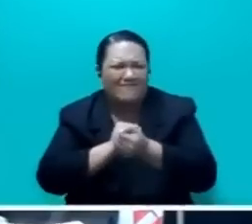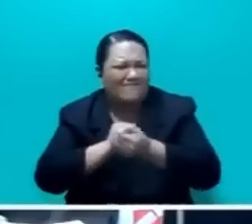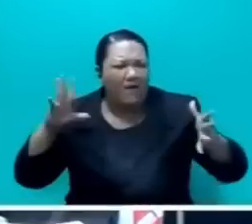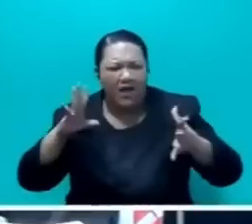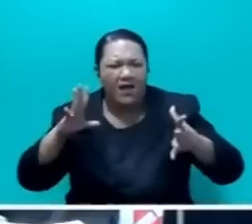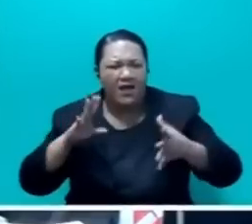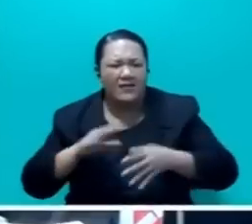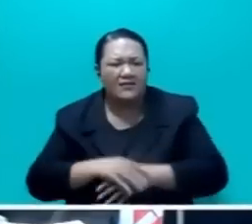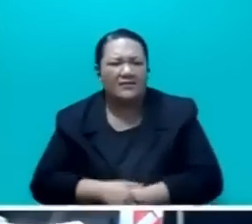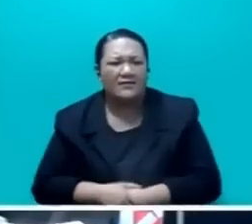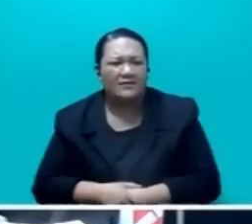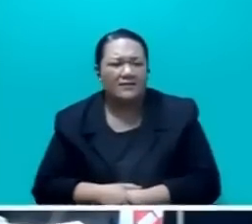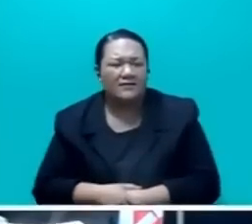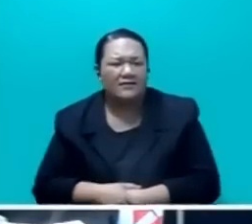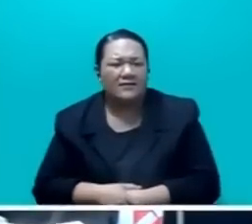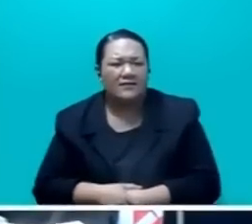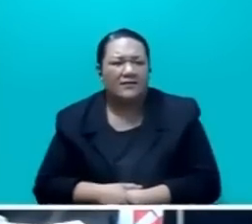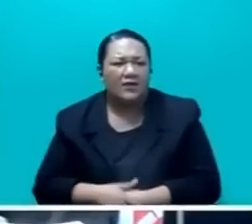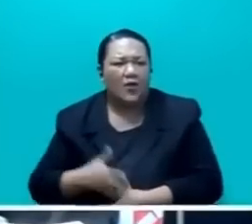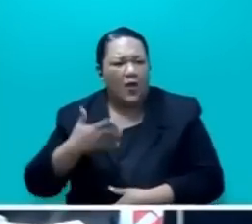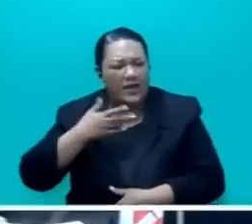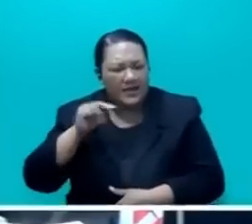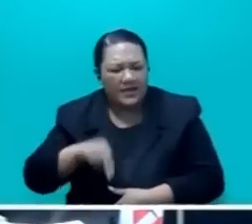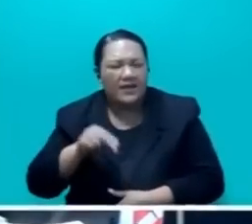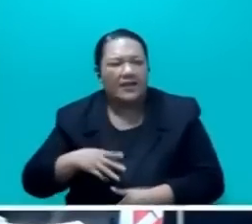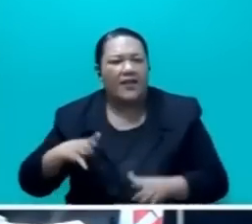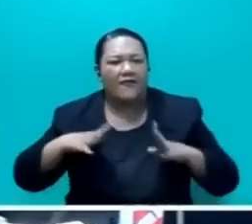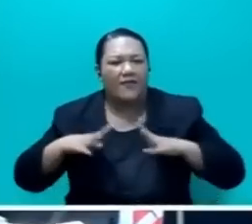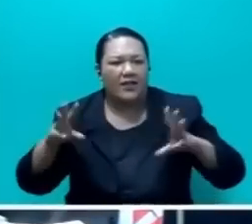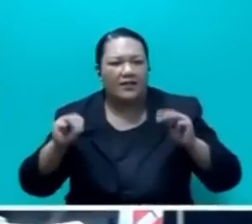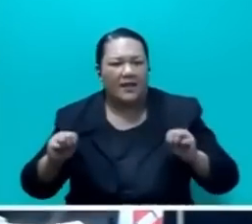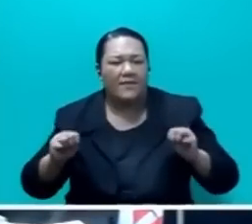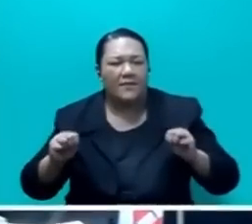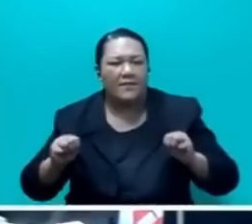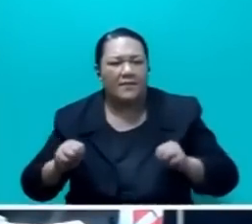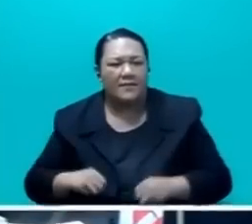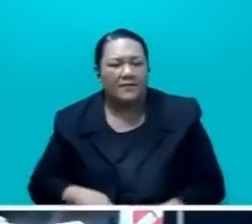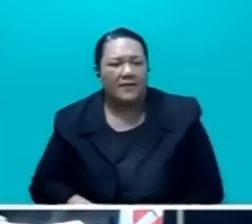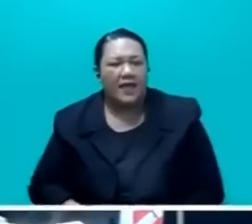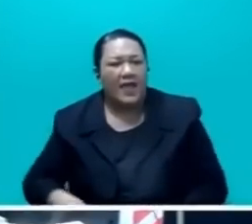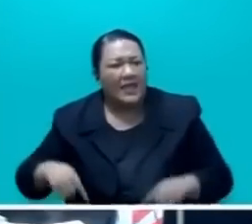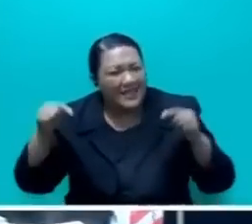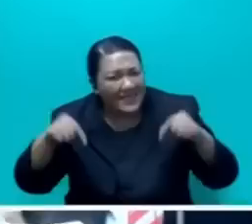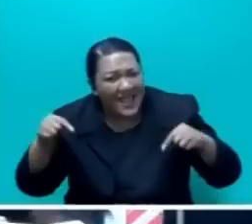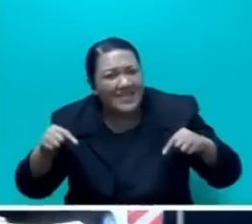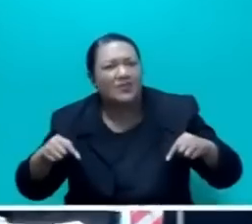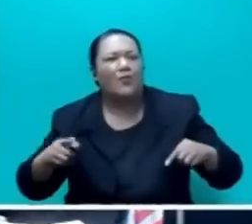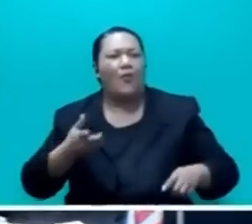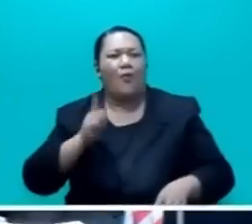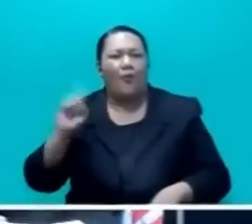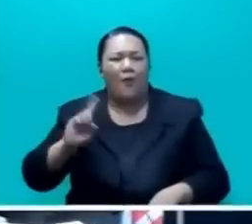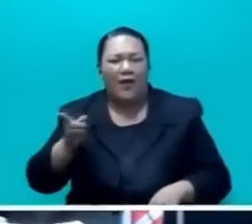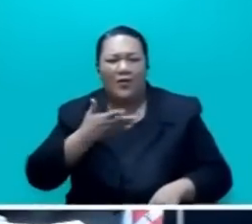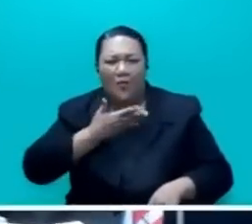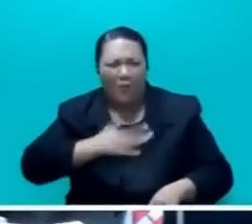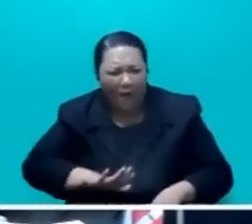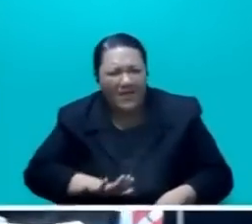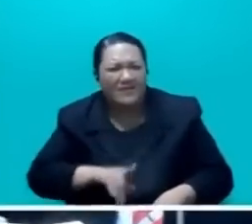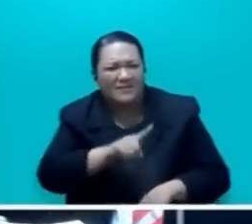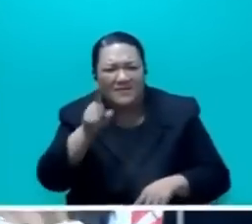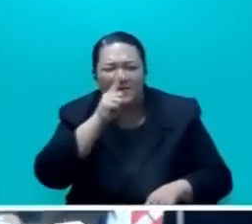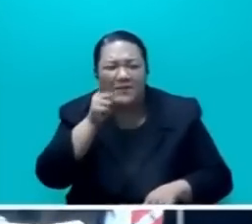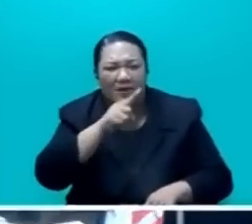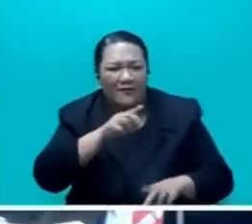lala. That's what, Mr. Speaker, sir, Fijian joy is today. I received a